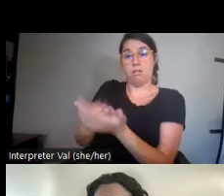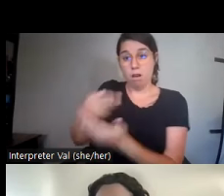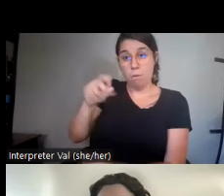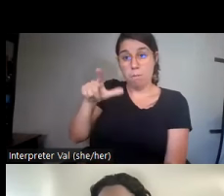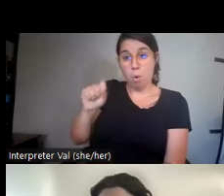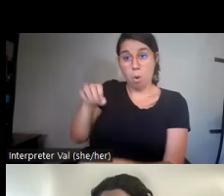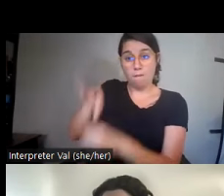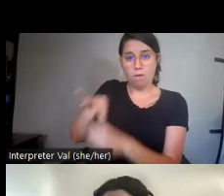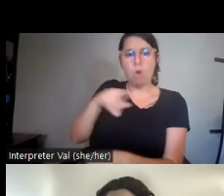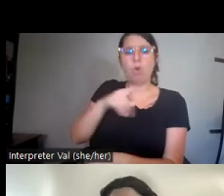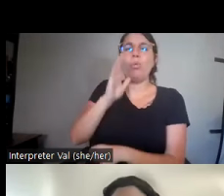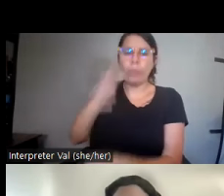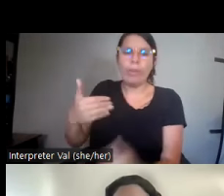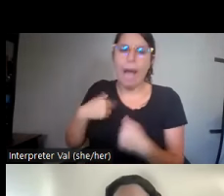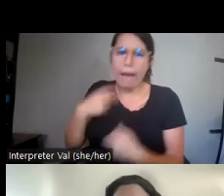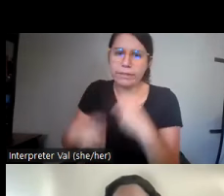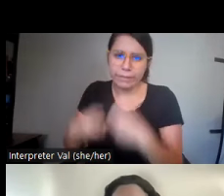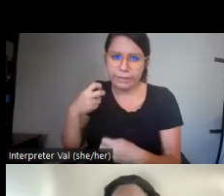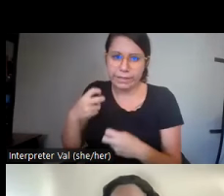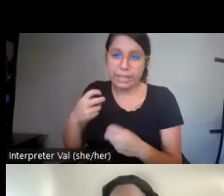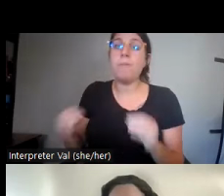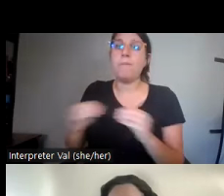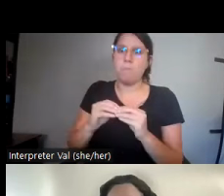than non-disabled voters.